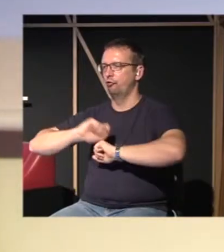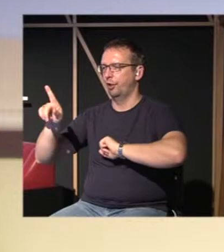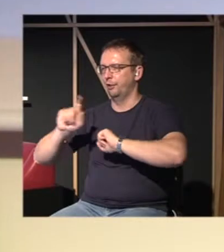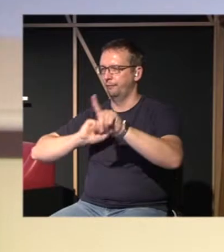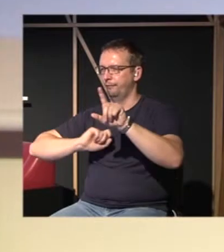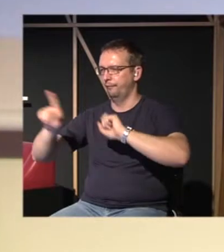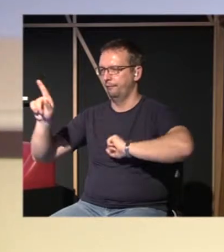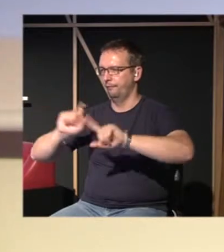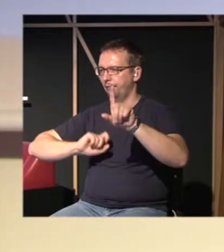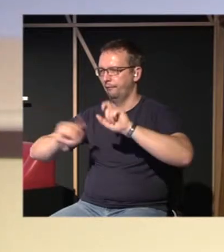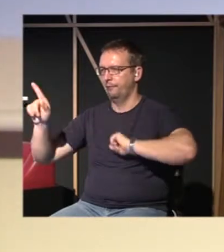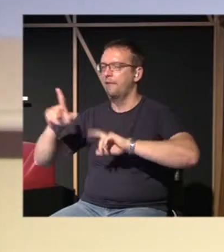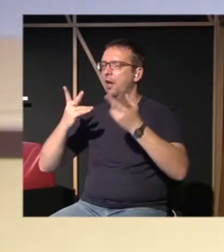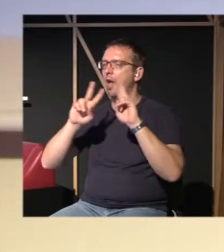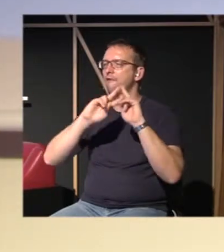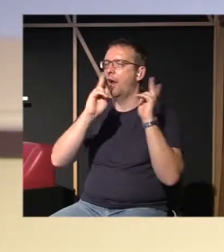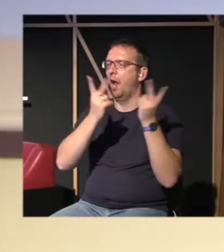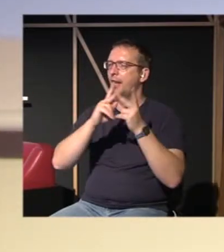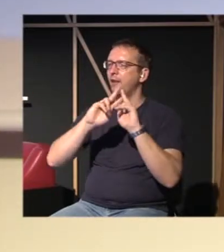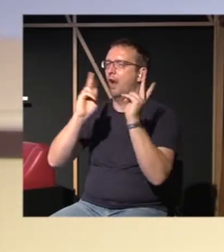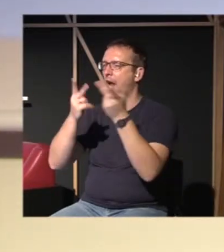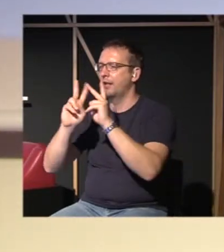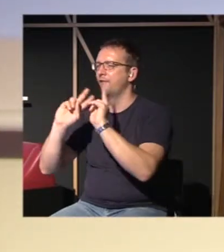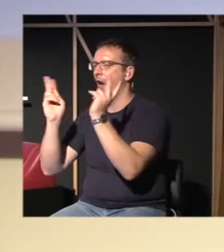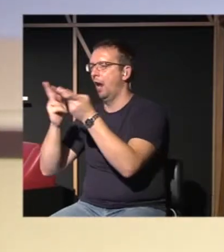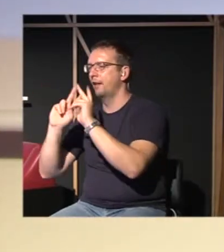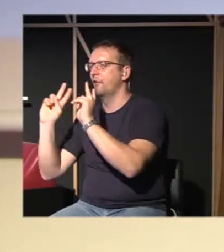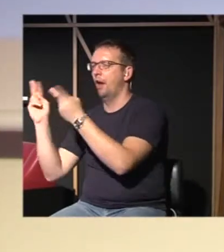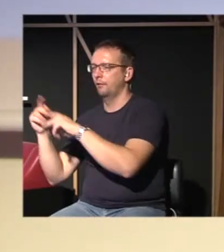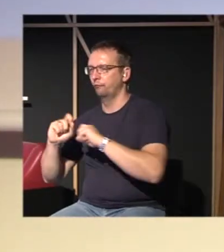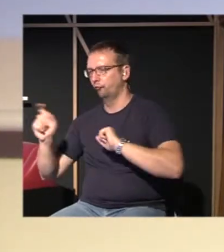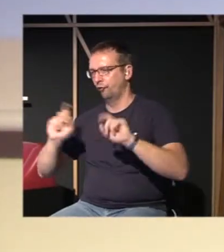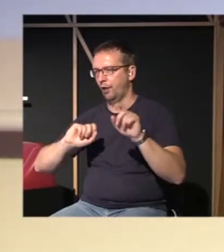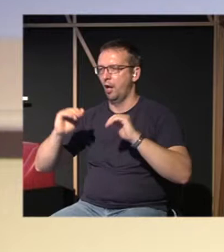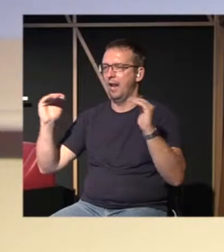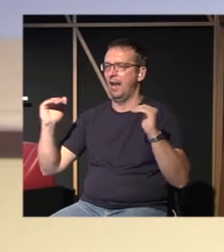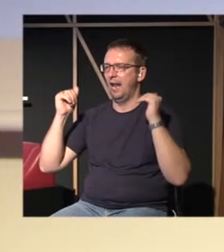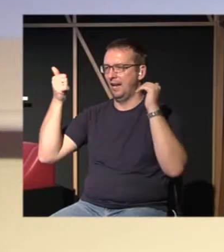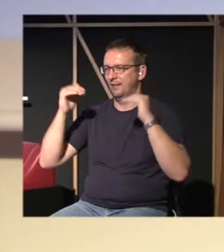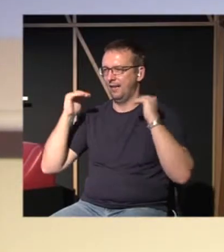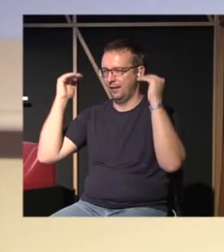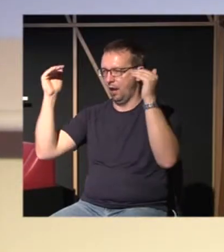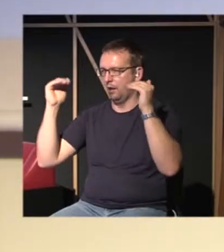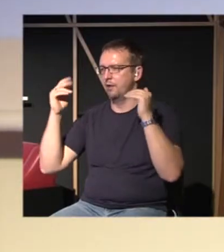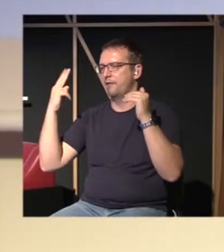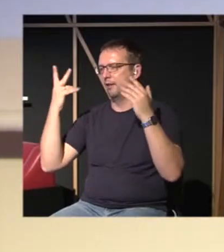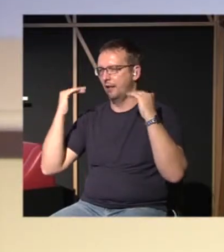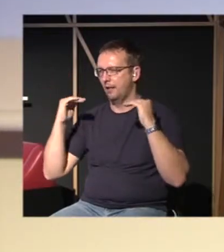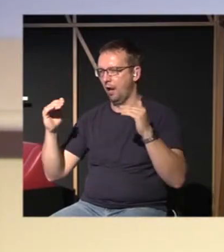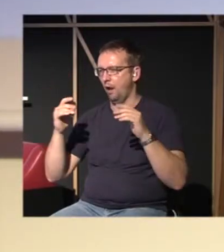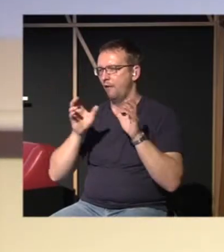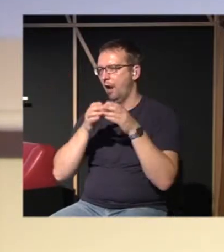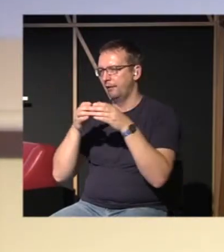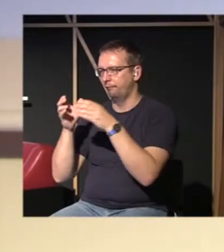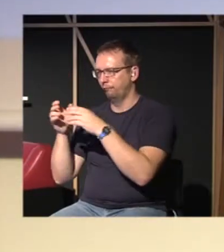First Division participated in this Week of Actions, and that was amazing. And I want to tell that in March, in the beginning of March,